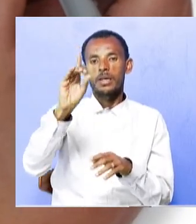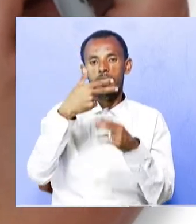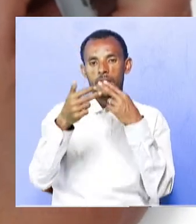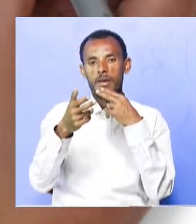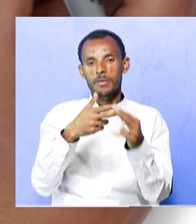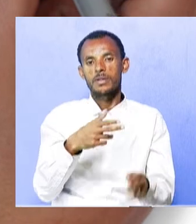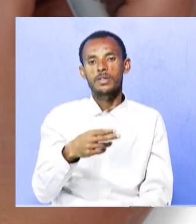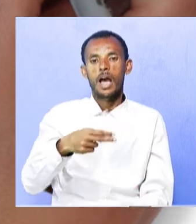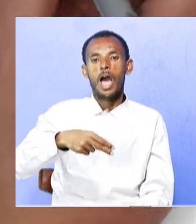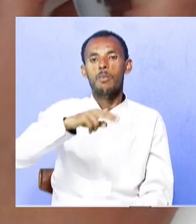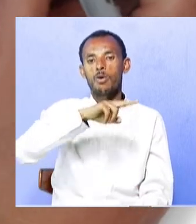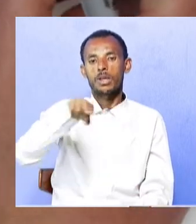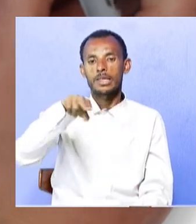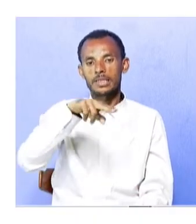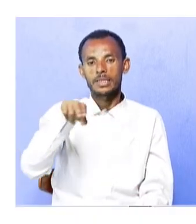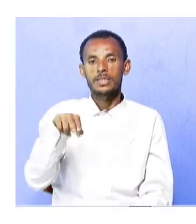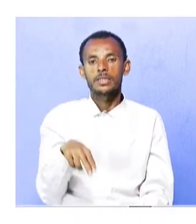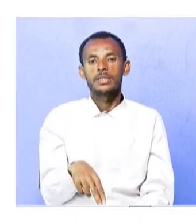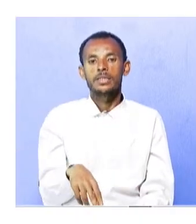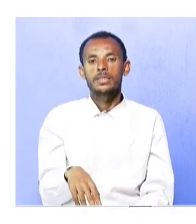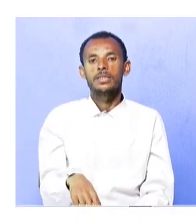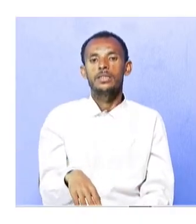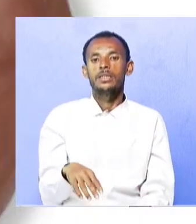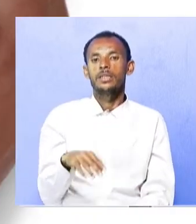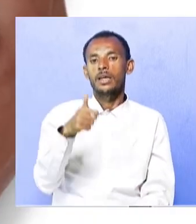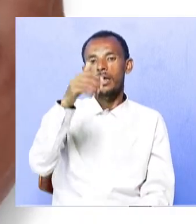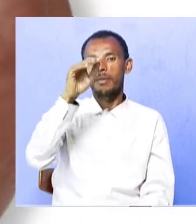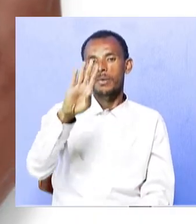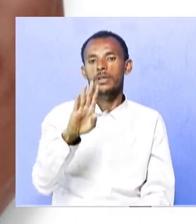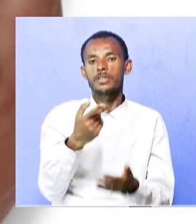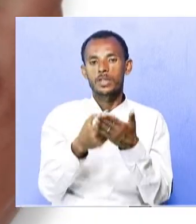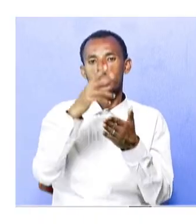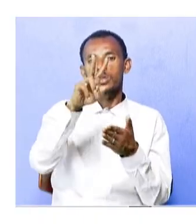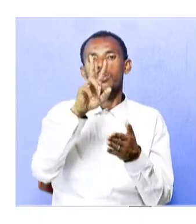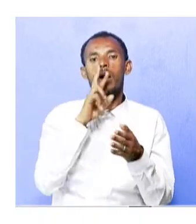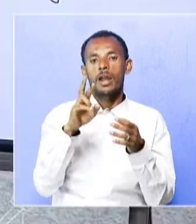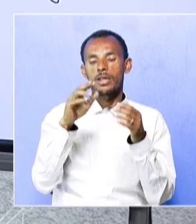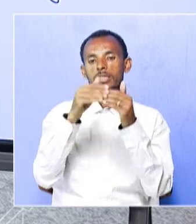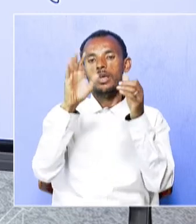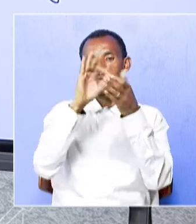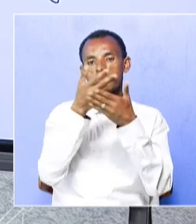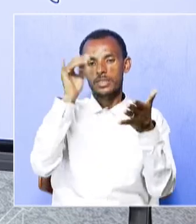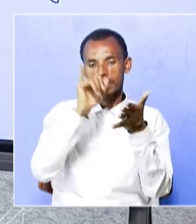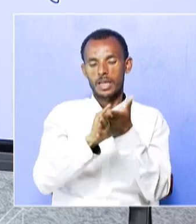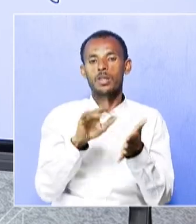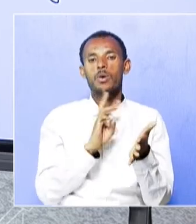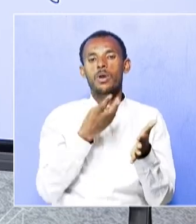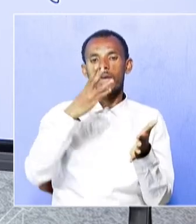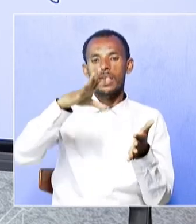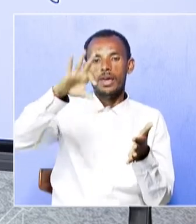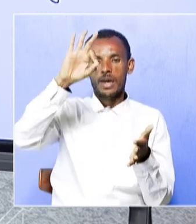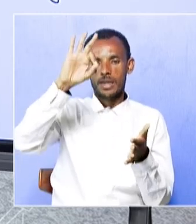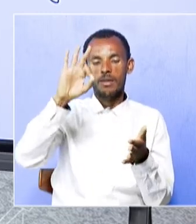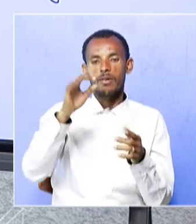times the hypotenuse. Okay, these two are the equations that we obtain